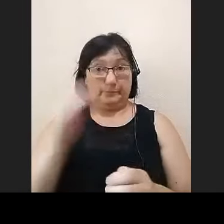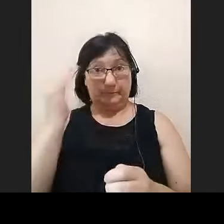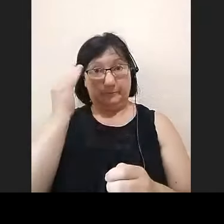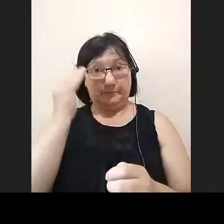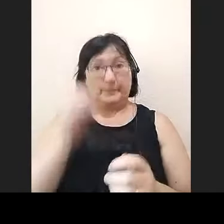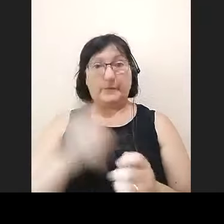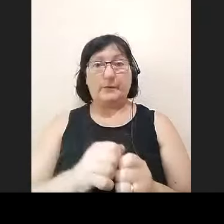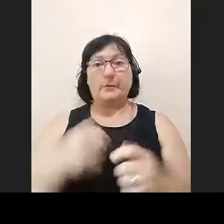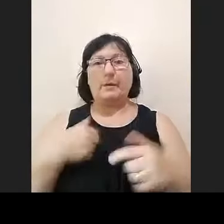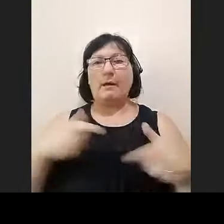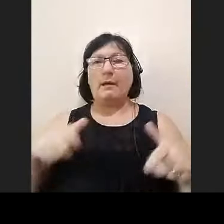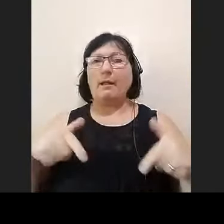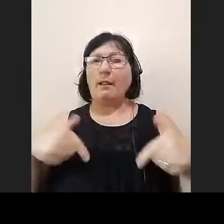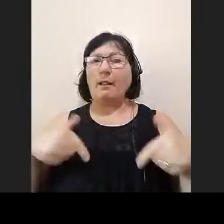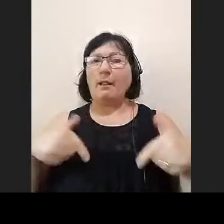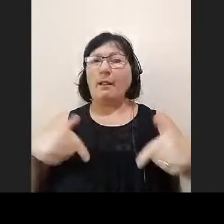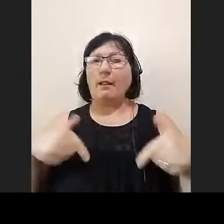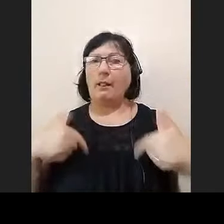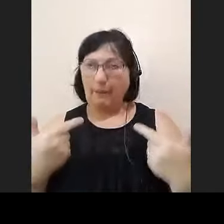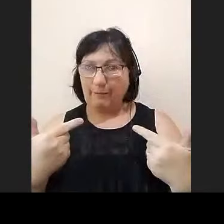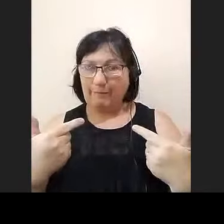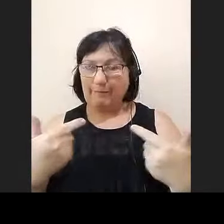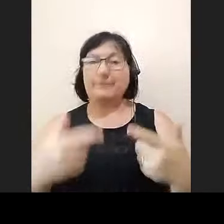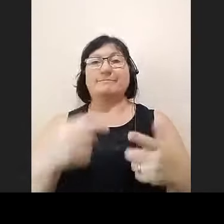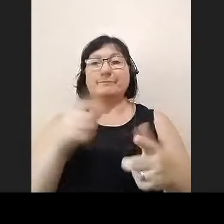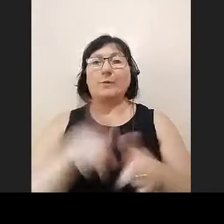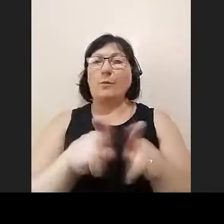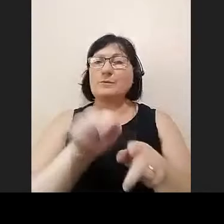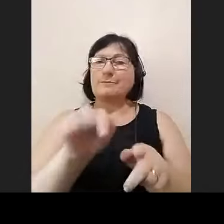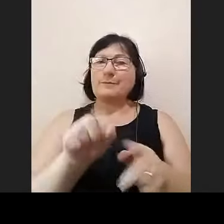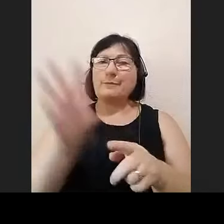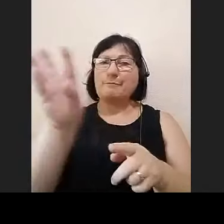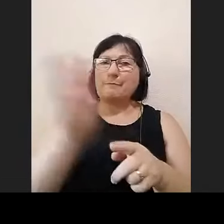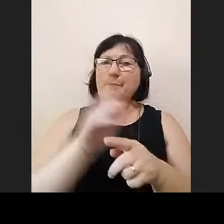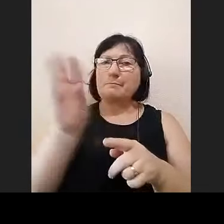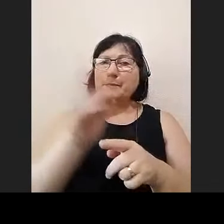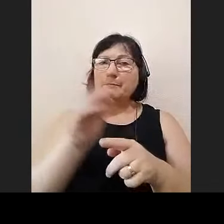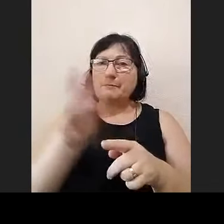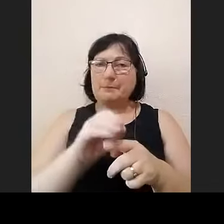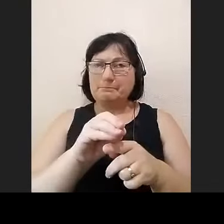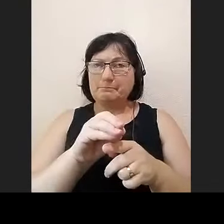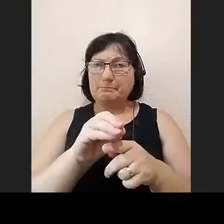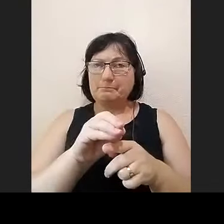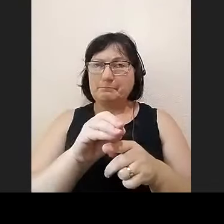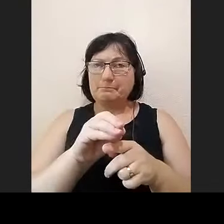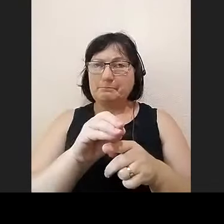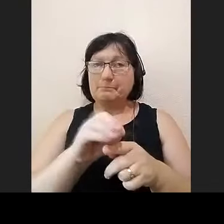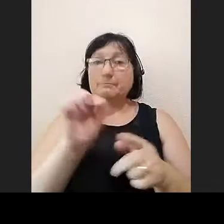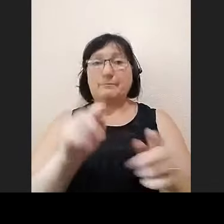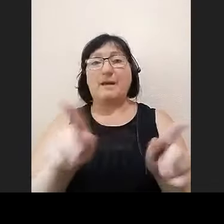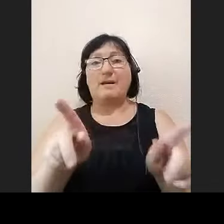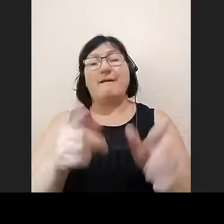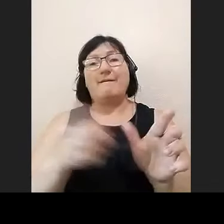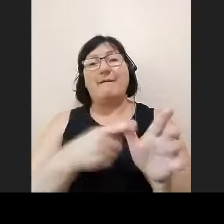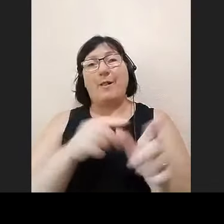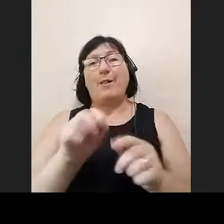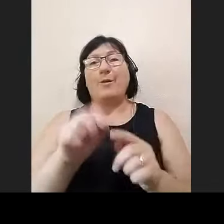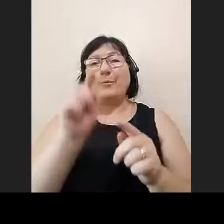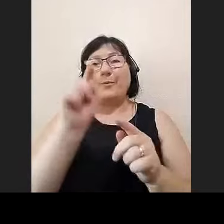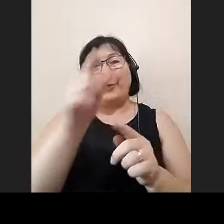recording of this program will be available on YouTube to view at your leisure. Today's